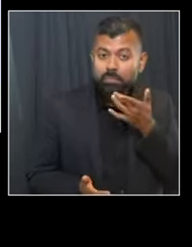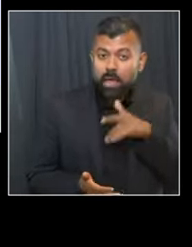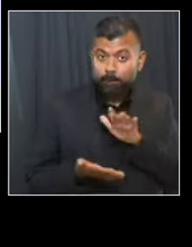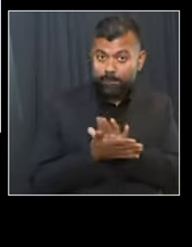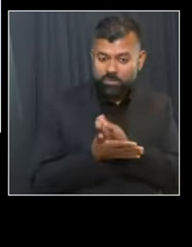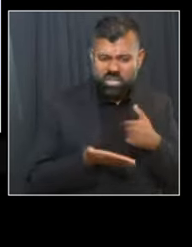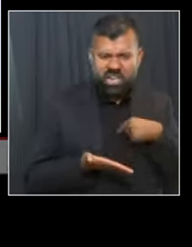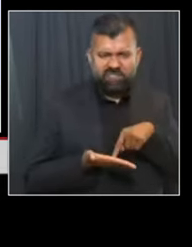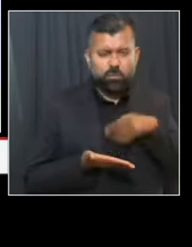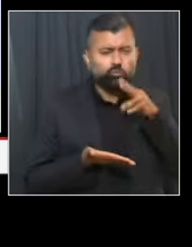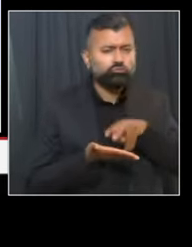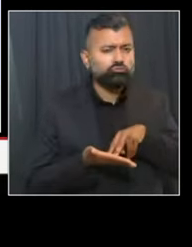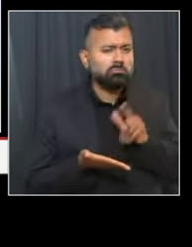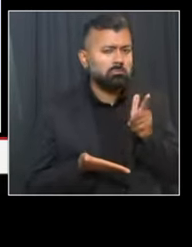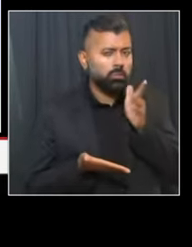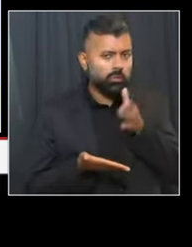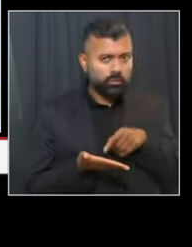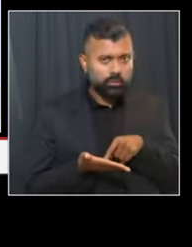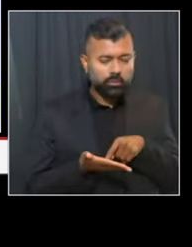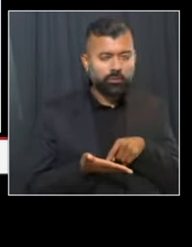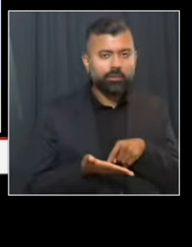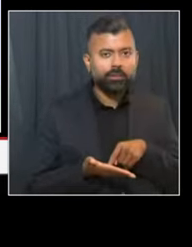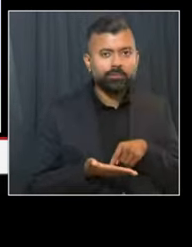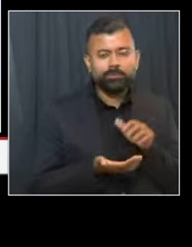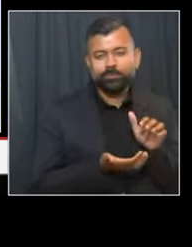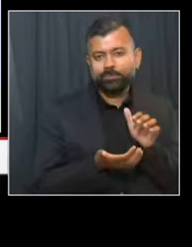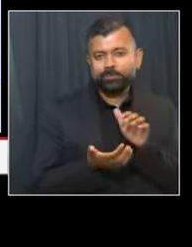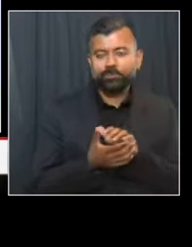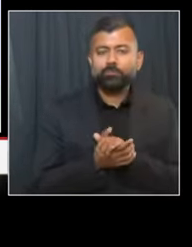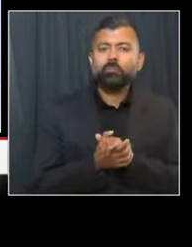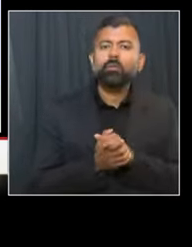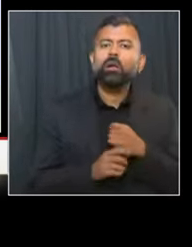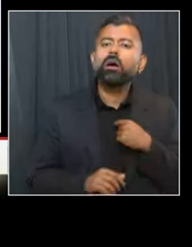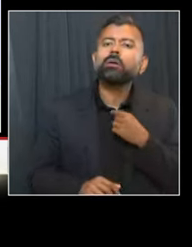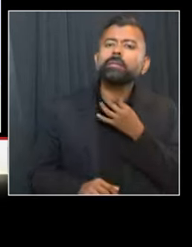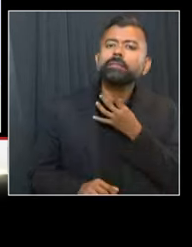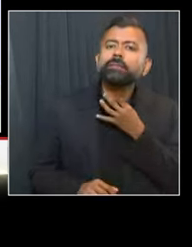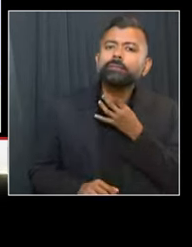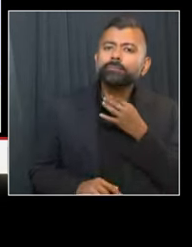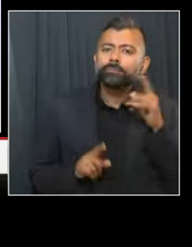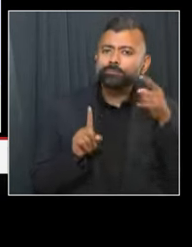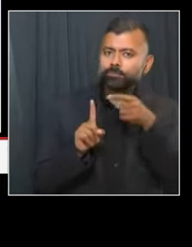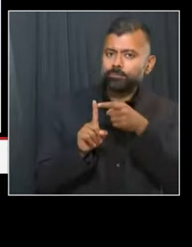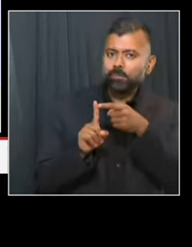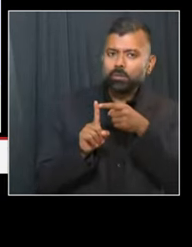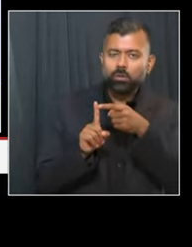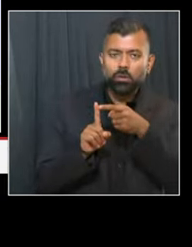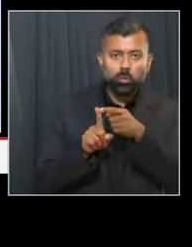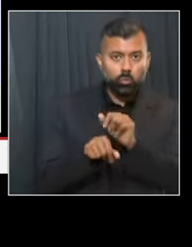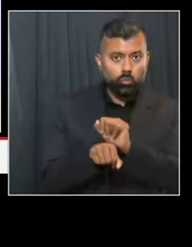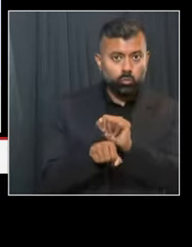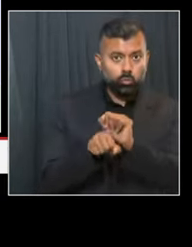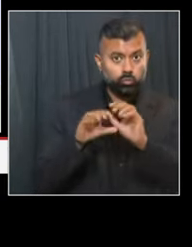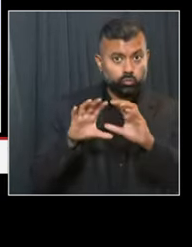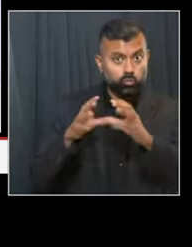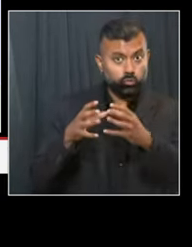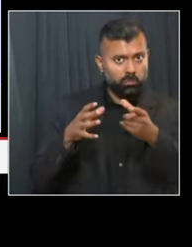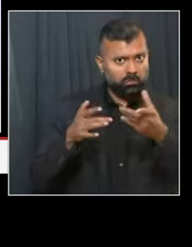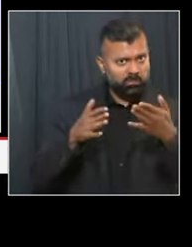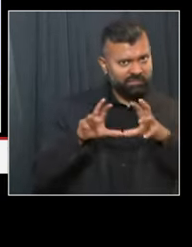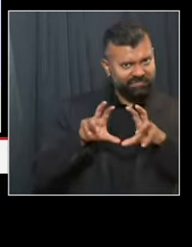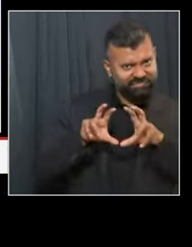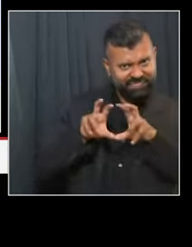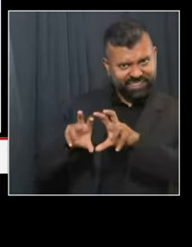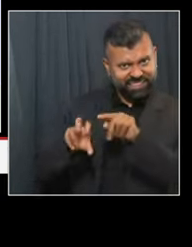the workforce investments, and particularly just wondered how the negotiations that